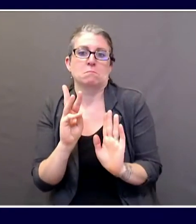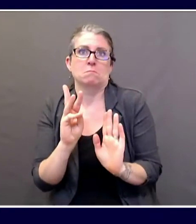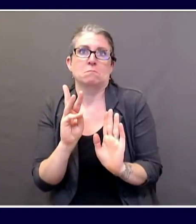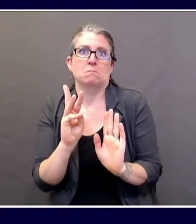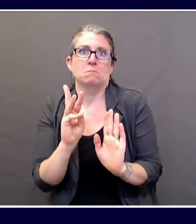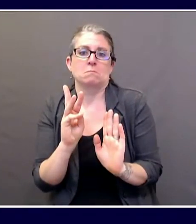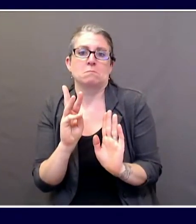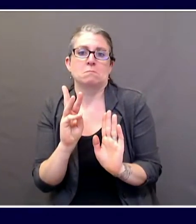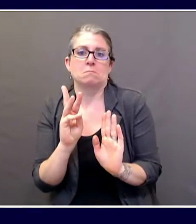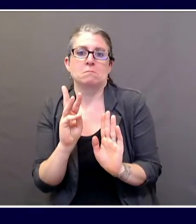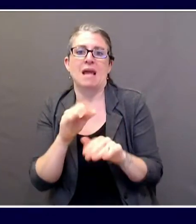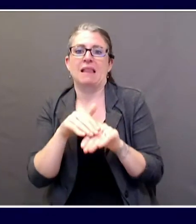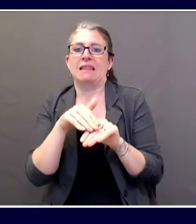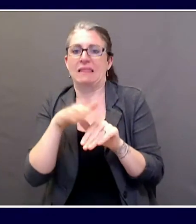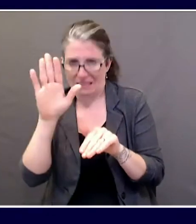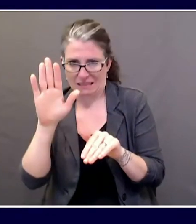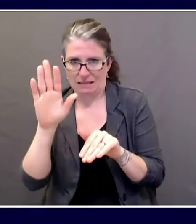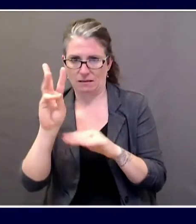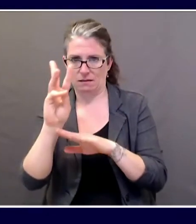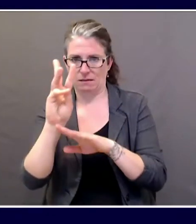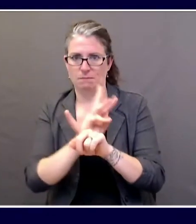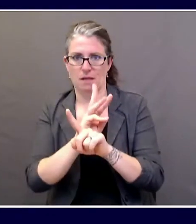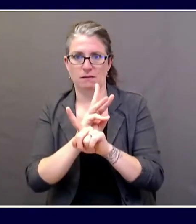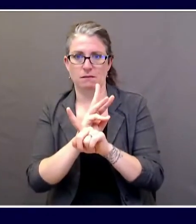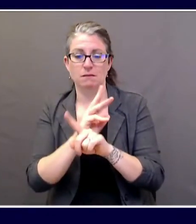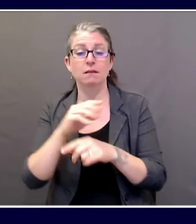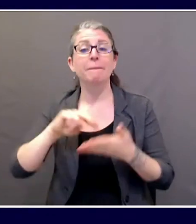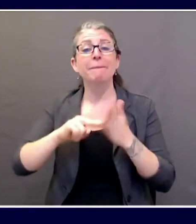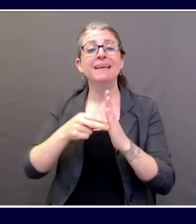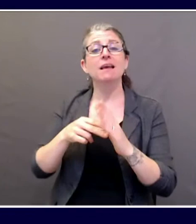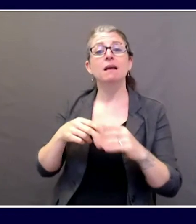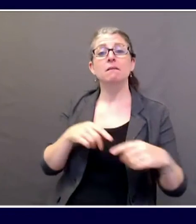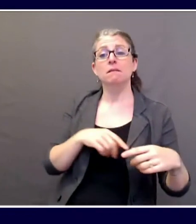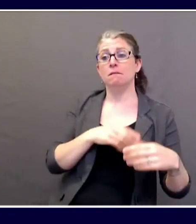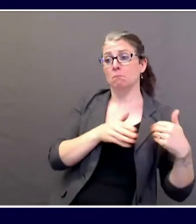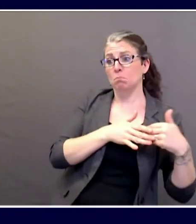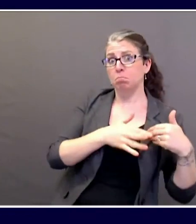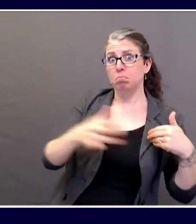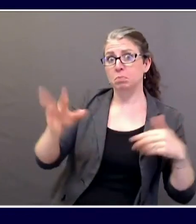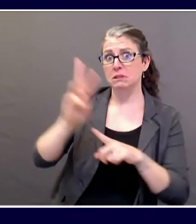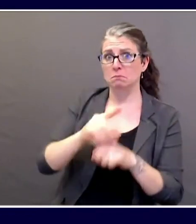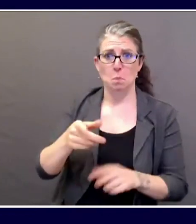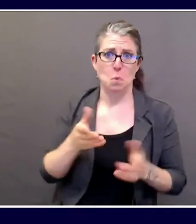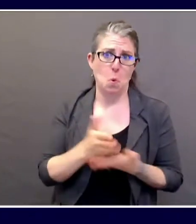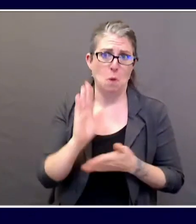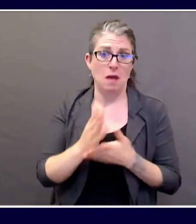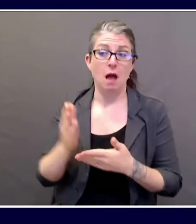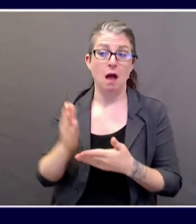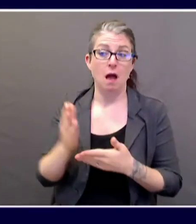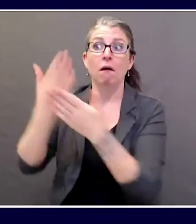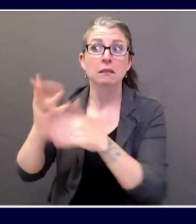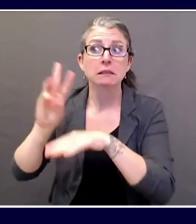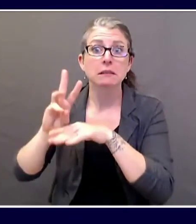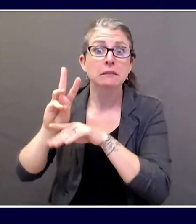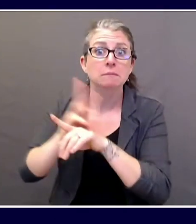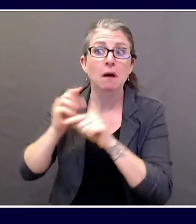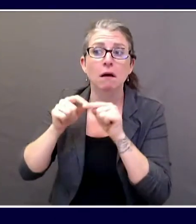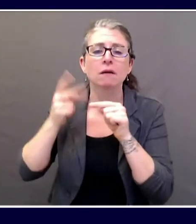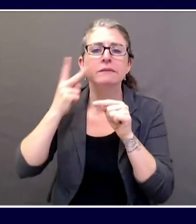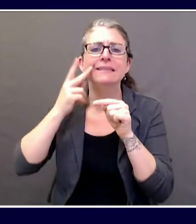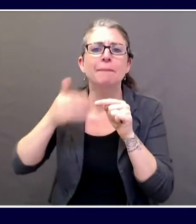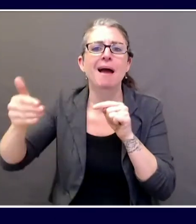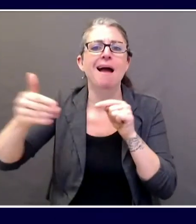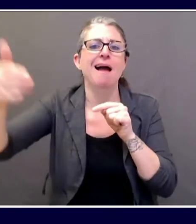months. Indeed, most scientists believe that the protection will last substantially longer. Now, we're